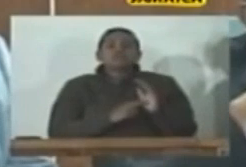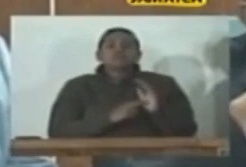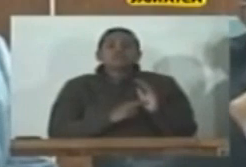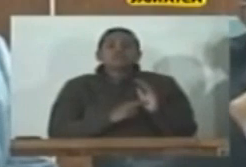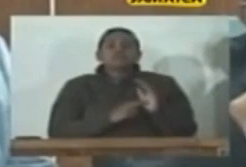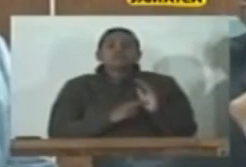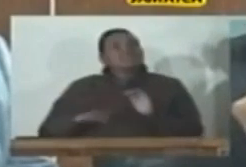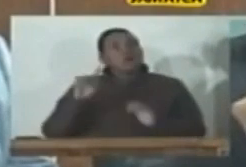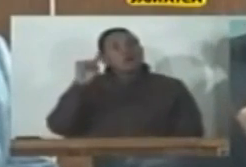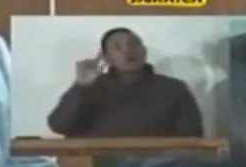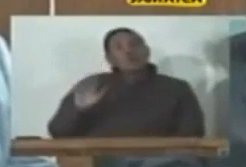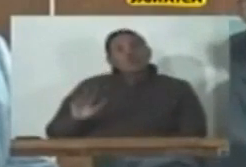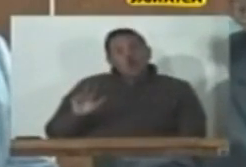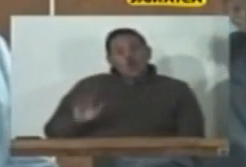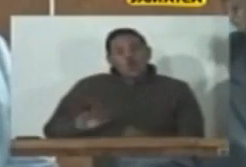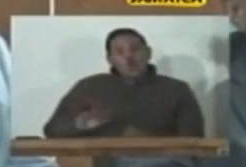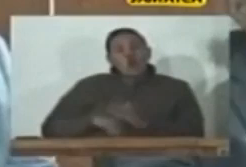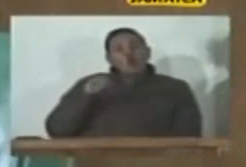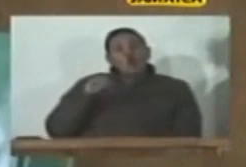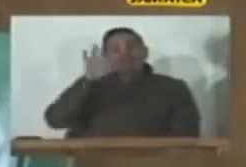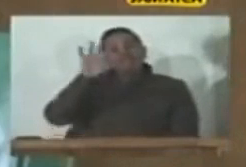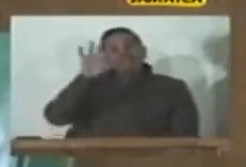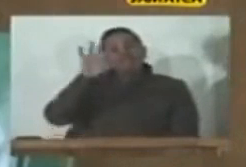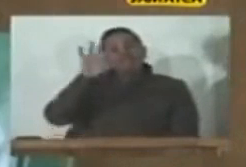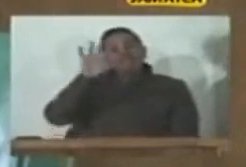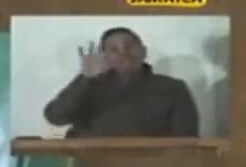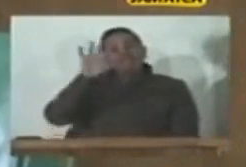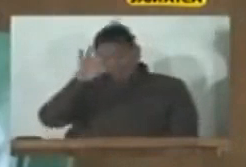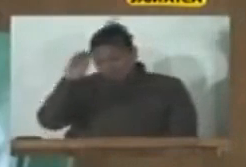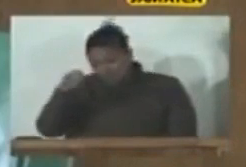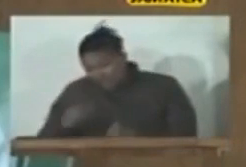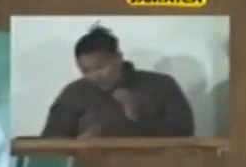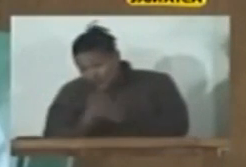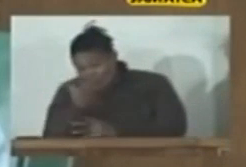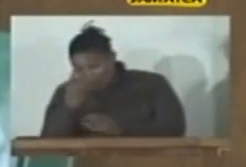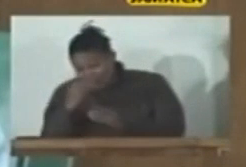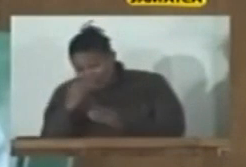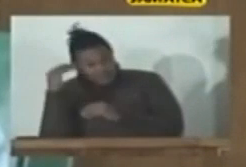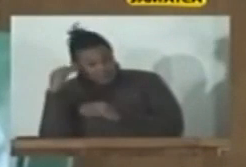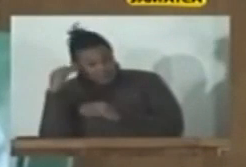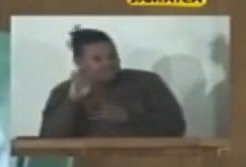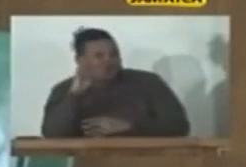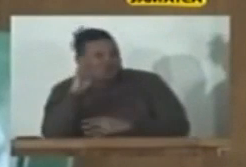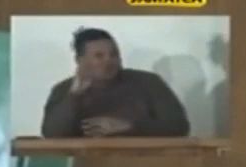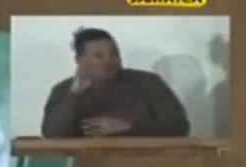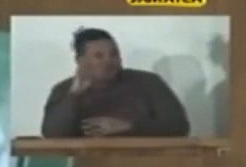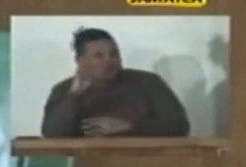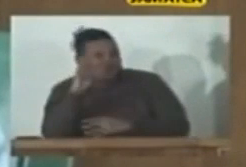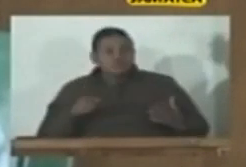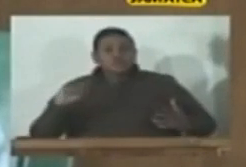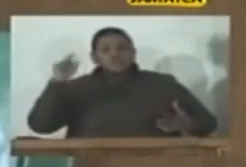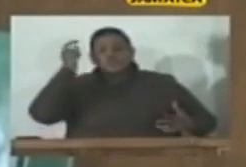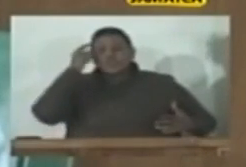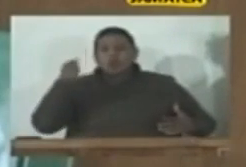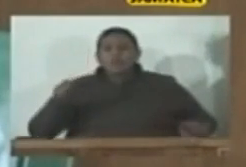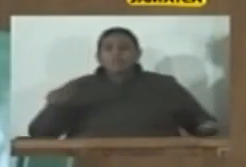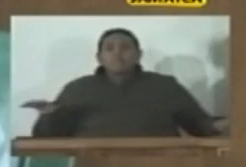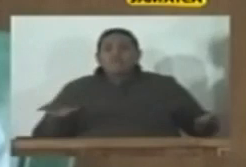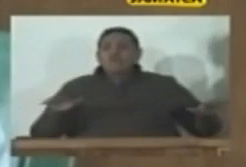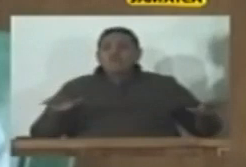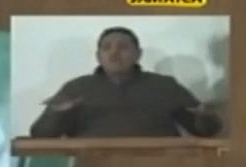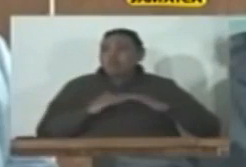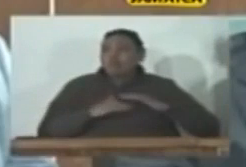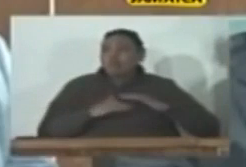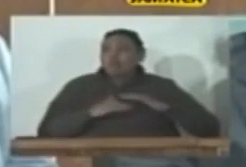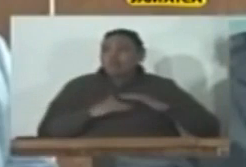Speaker, this government has been consistently underperforming against its own growth projections. 5 in 4